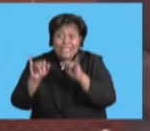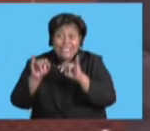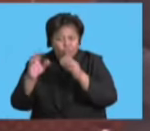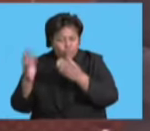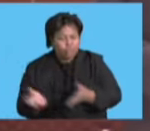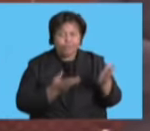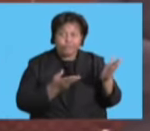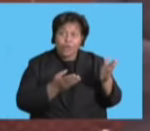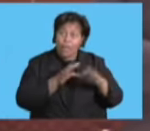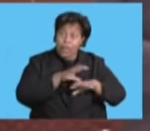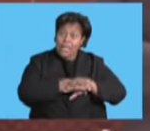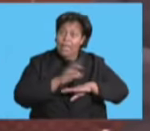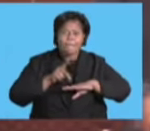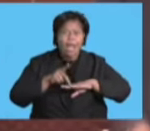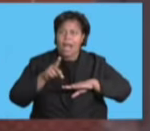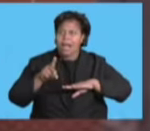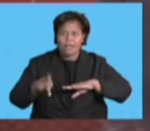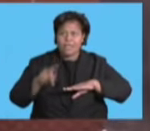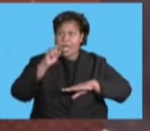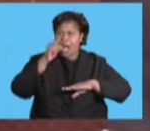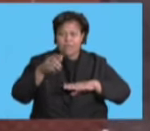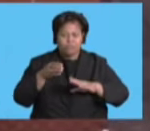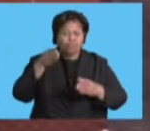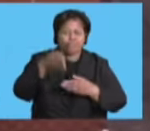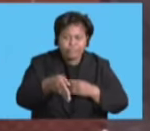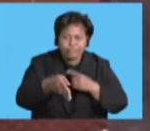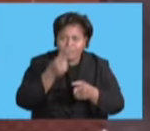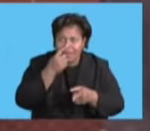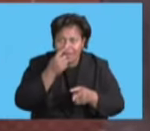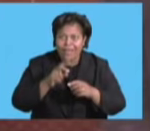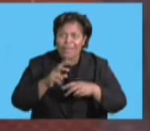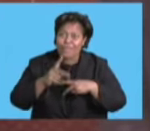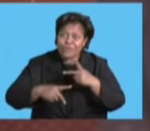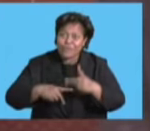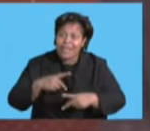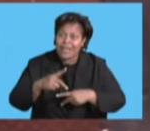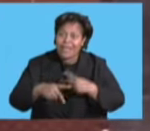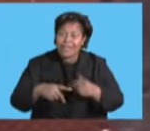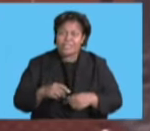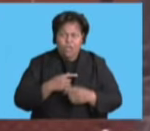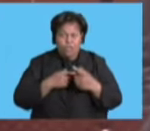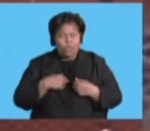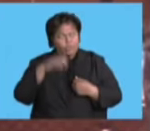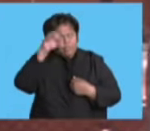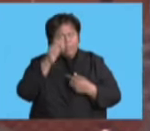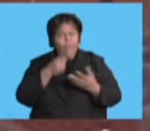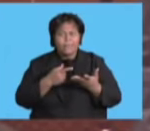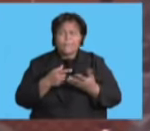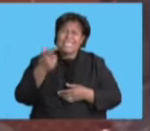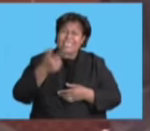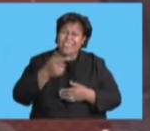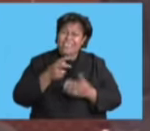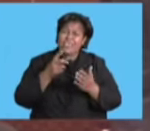investigated, Parliament will not comment or interfere in the process. We can vividly recall one such statement on 17th